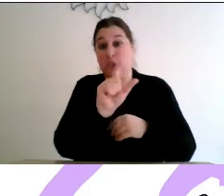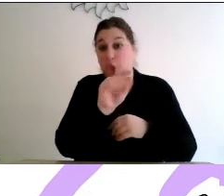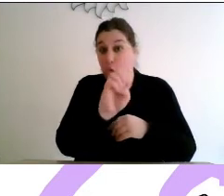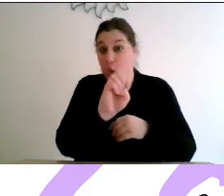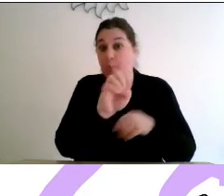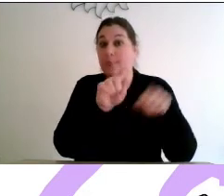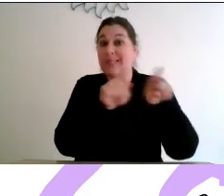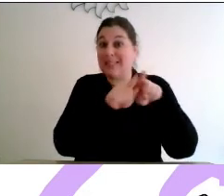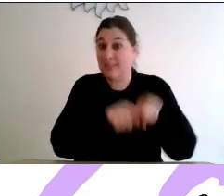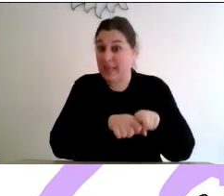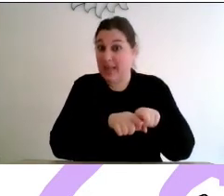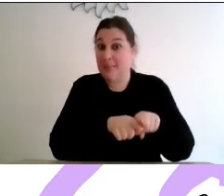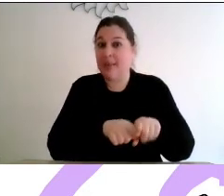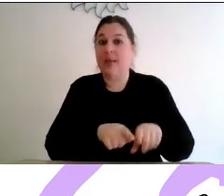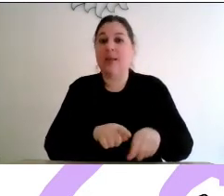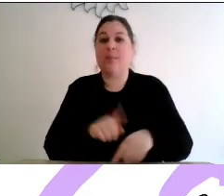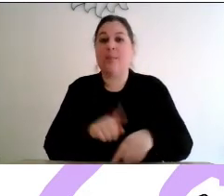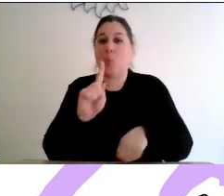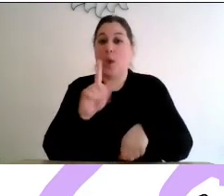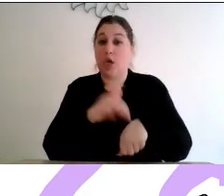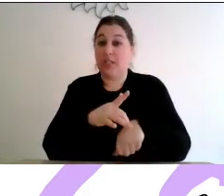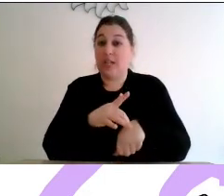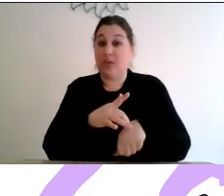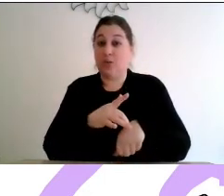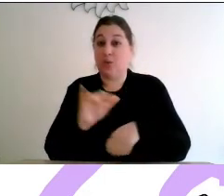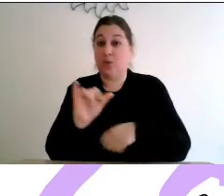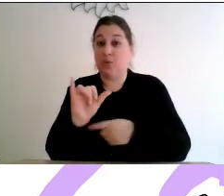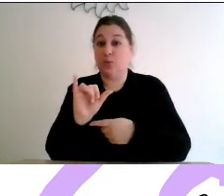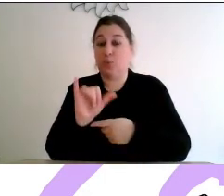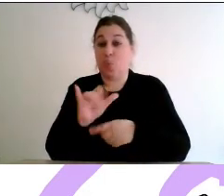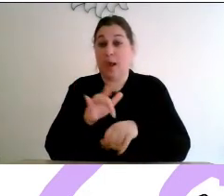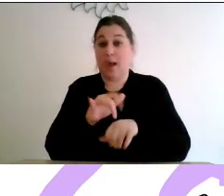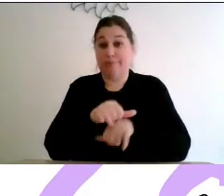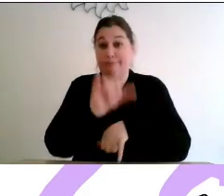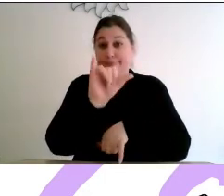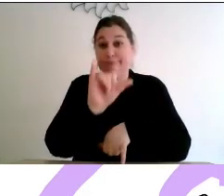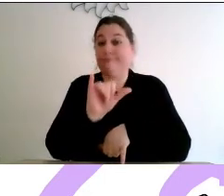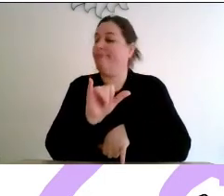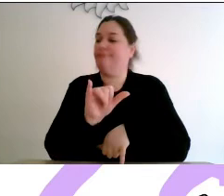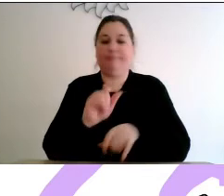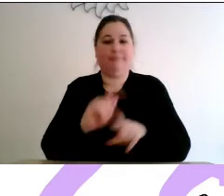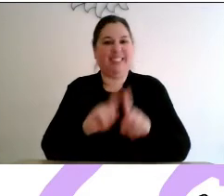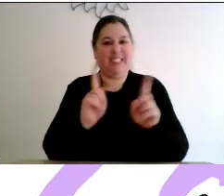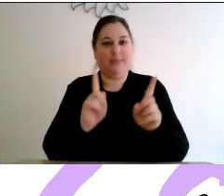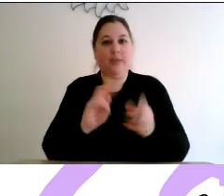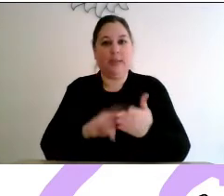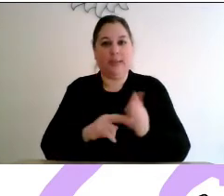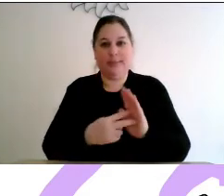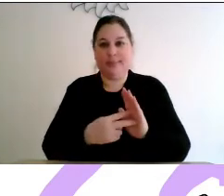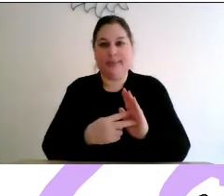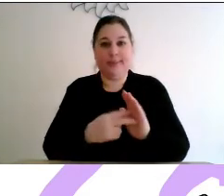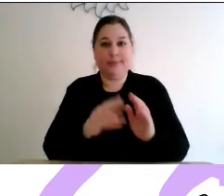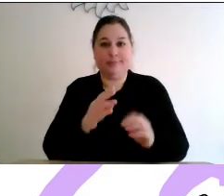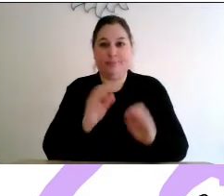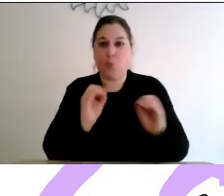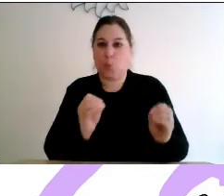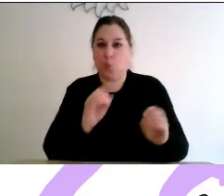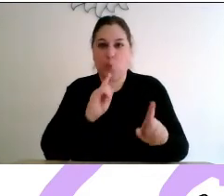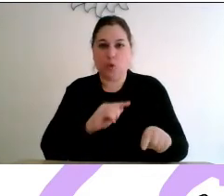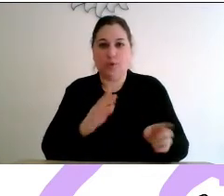for the last one, automatically, if you see different slopes, it means one